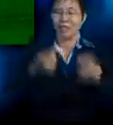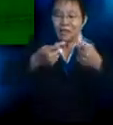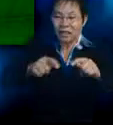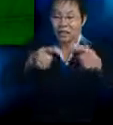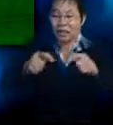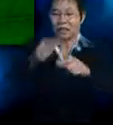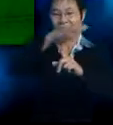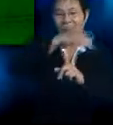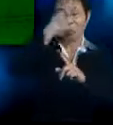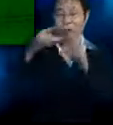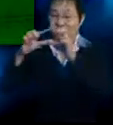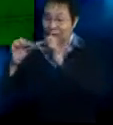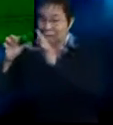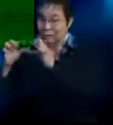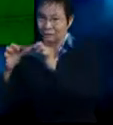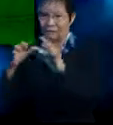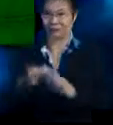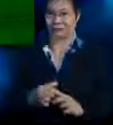Test the leaf for starch.